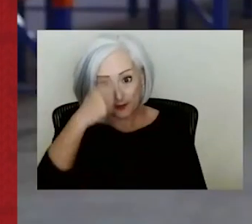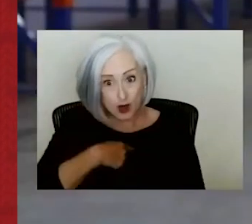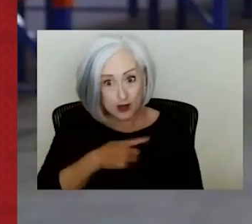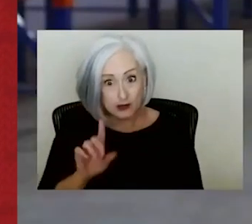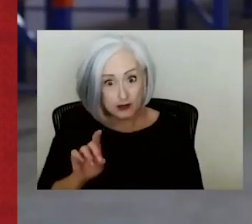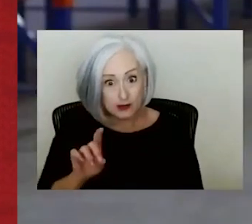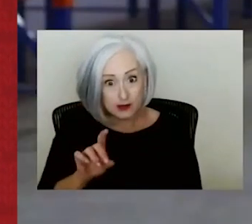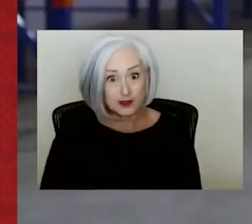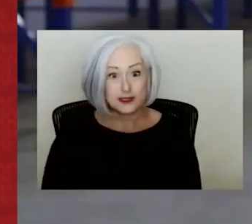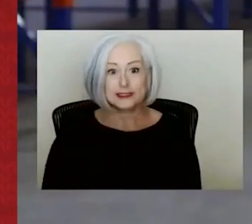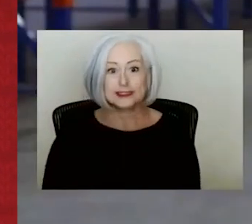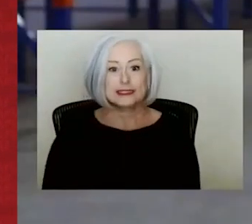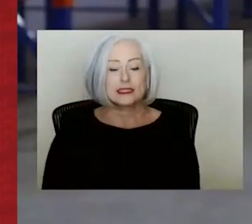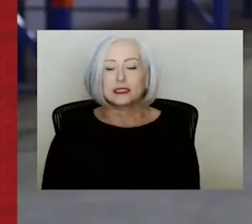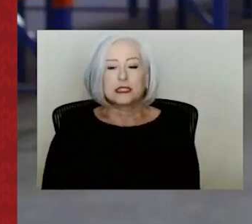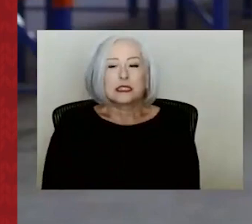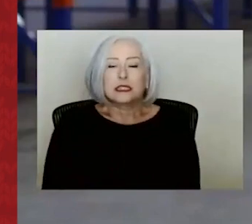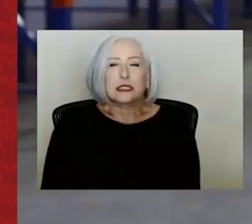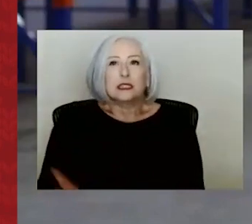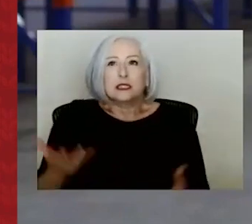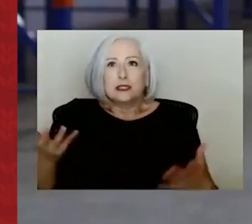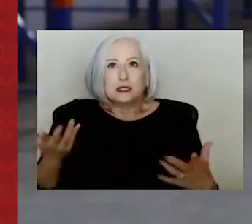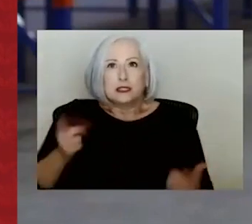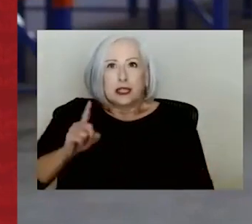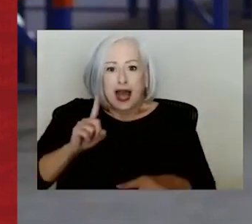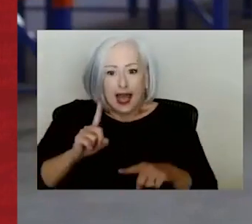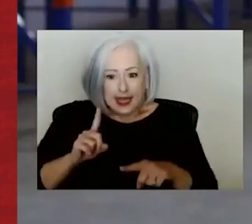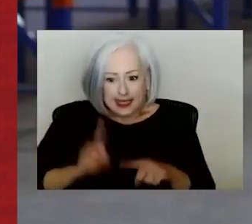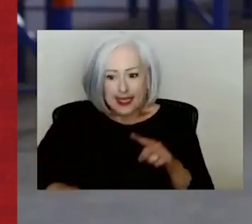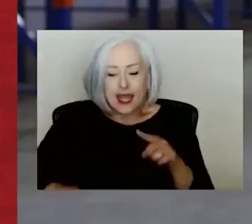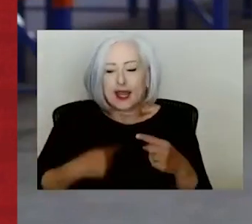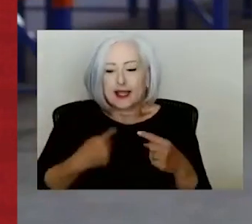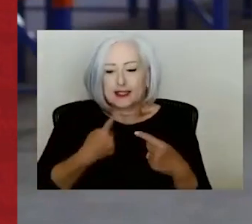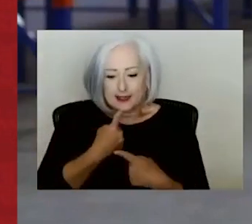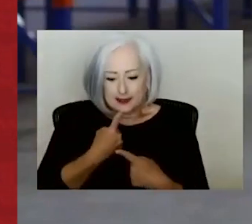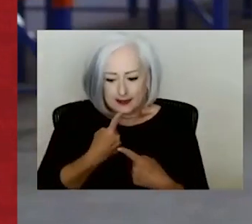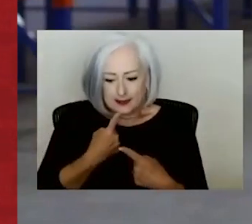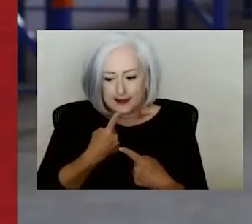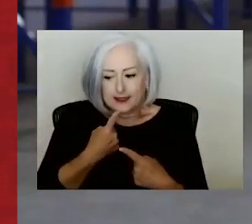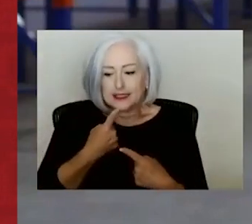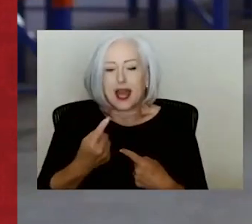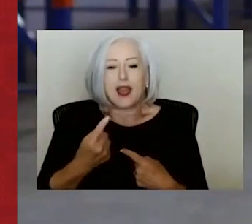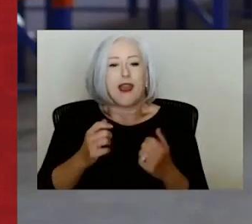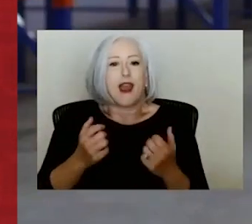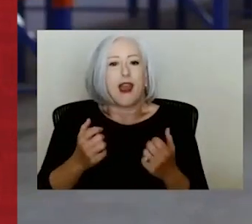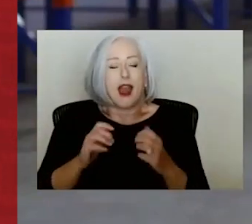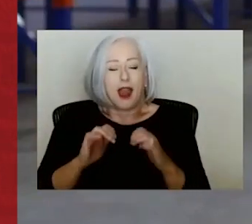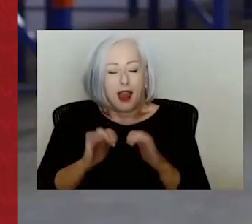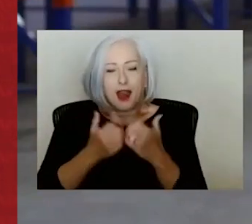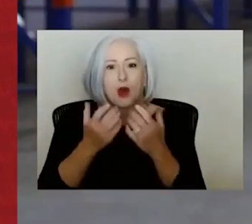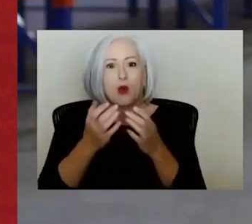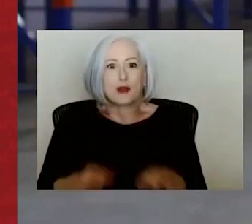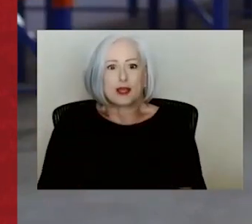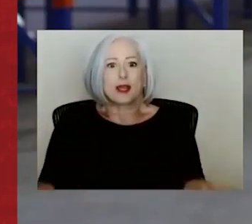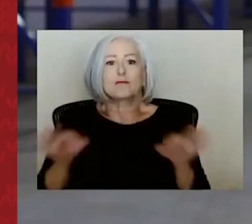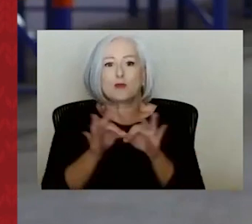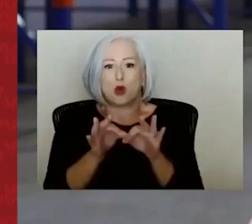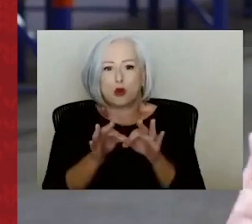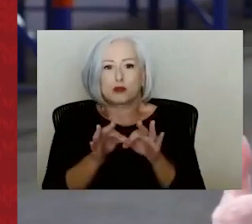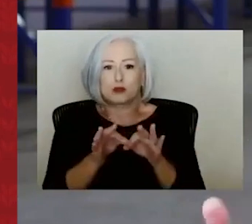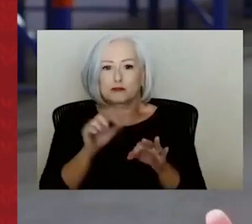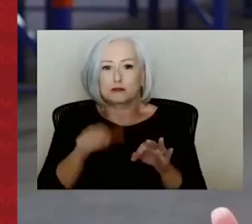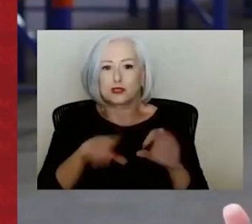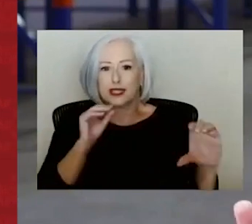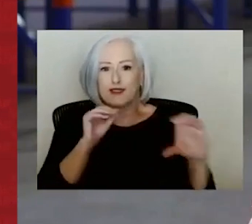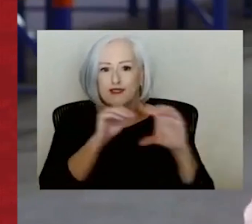There are not words to describe how important this investment is. You know, it is securing our supply chain